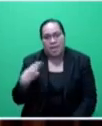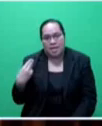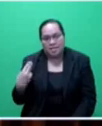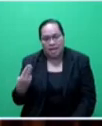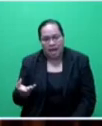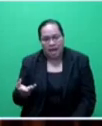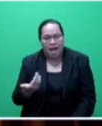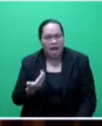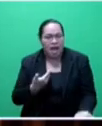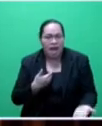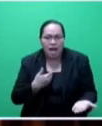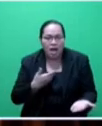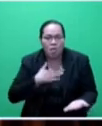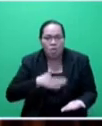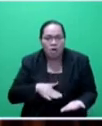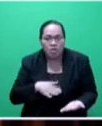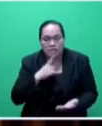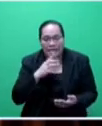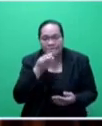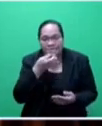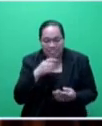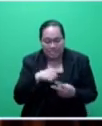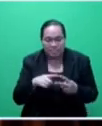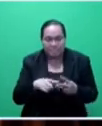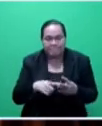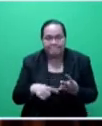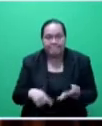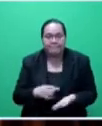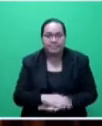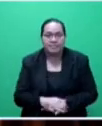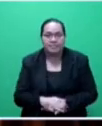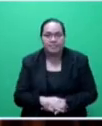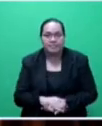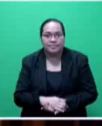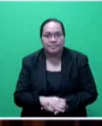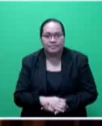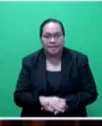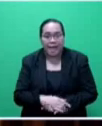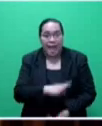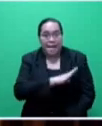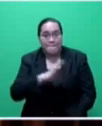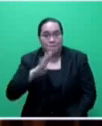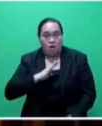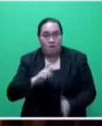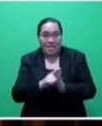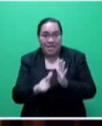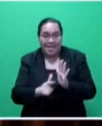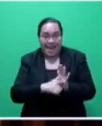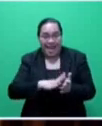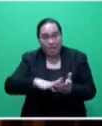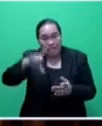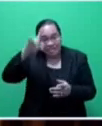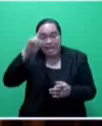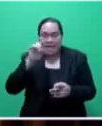I want to say a couple of things on that, Mr. Speaker. The Board of Legal Education, of course,